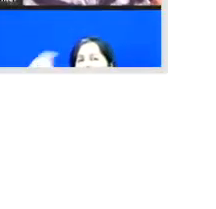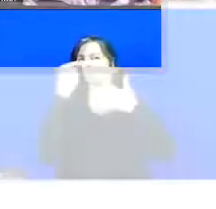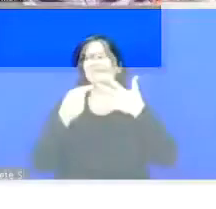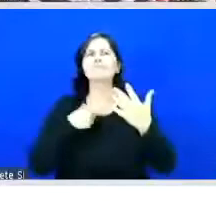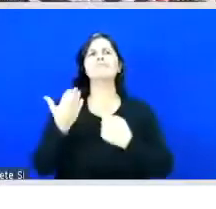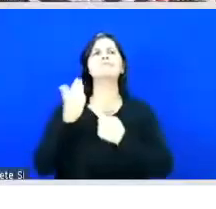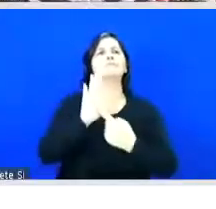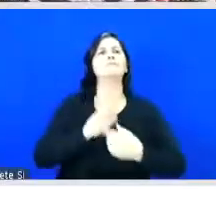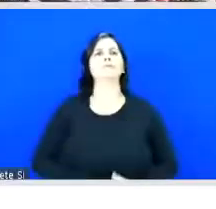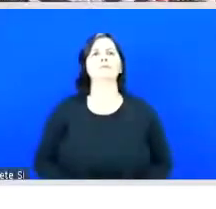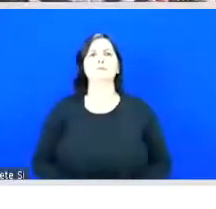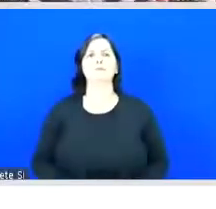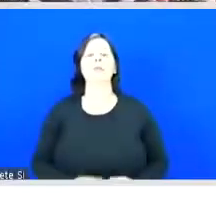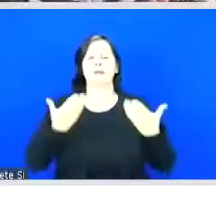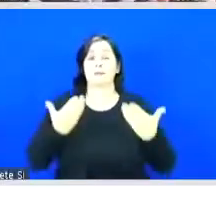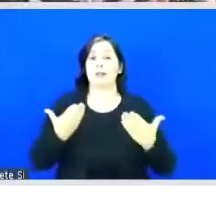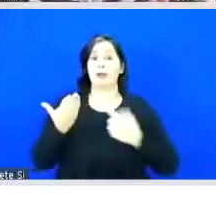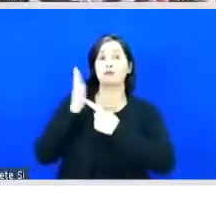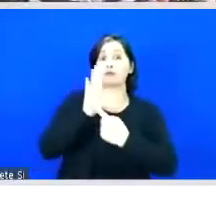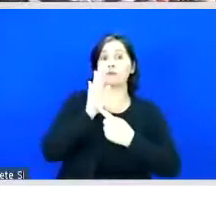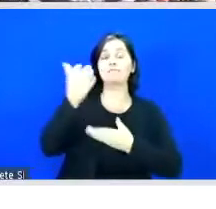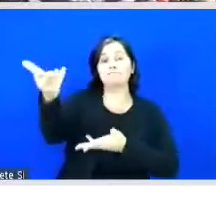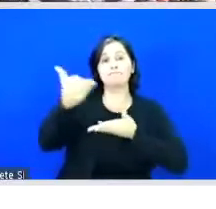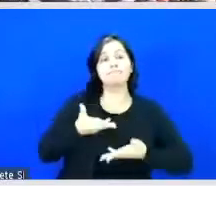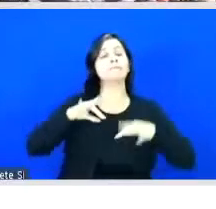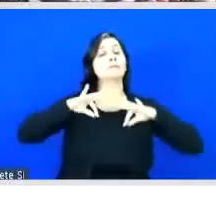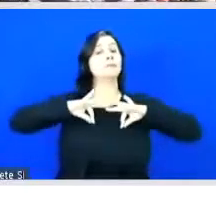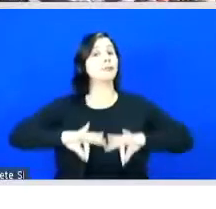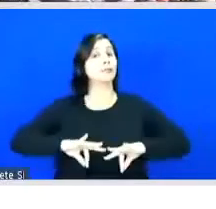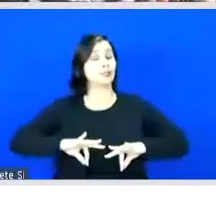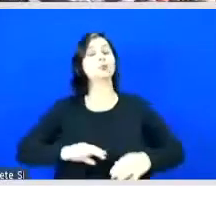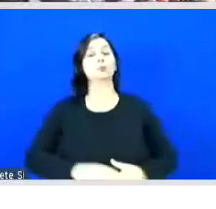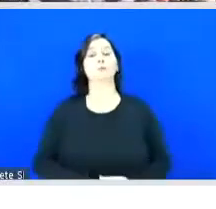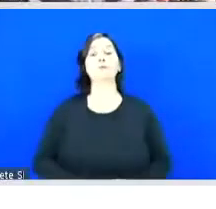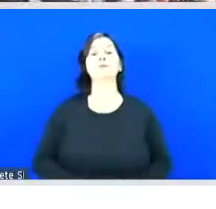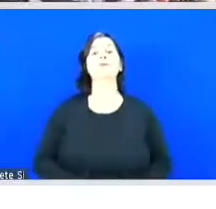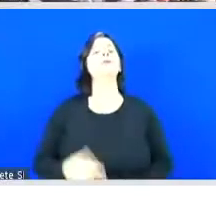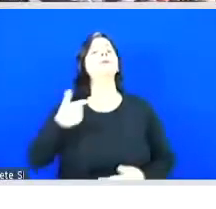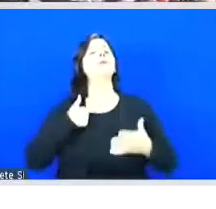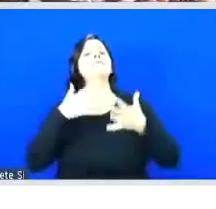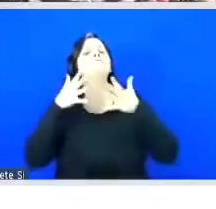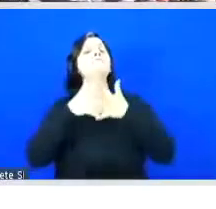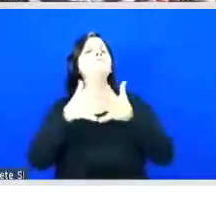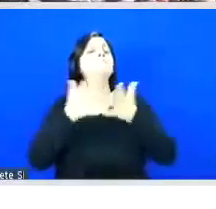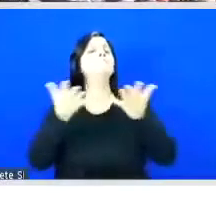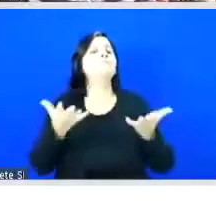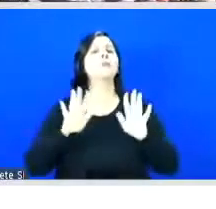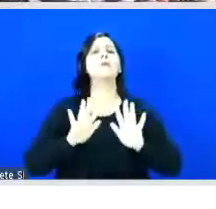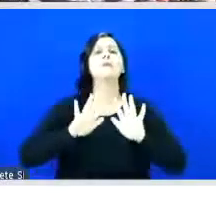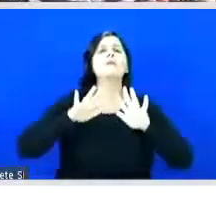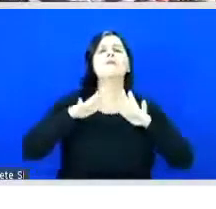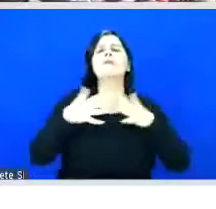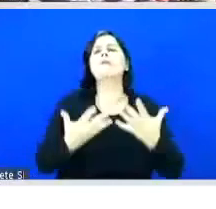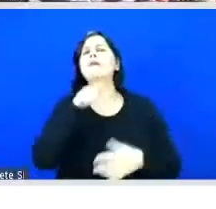make a reality this feminist agenda for climate justice? What would be the key priorities and